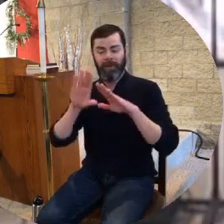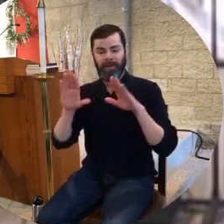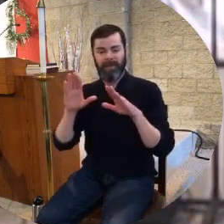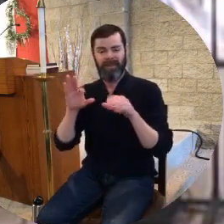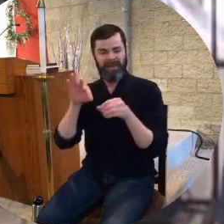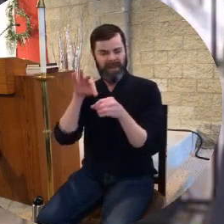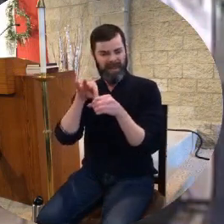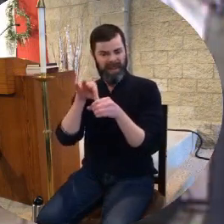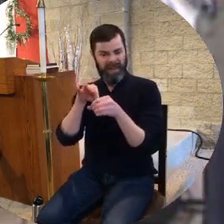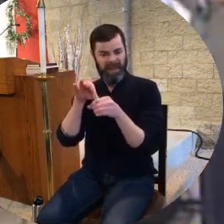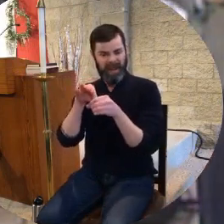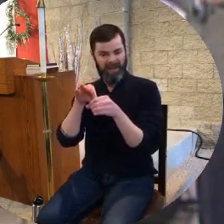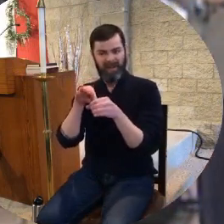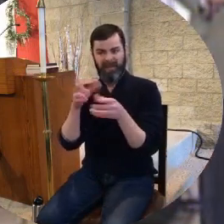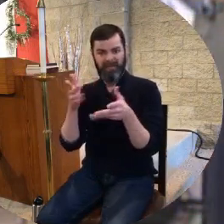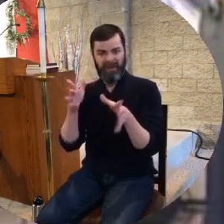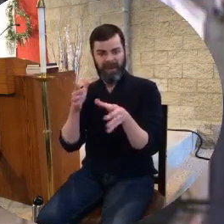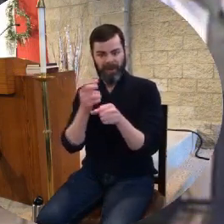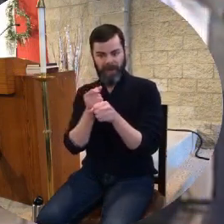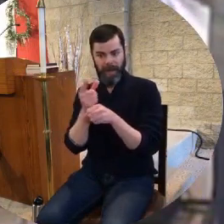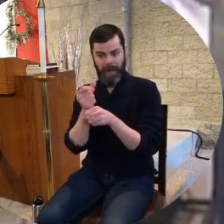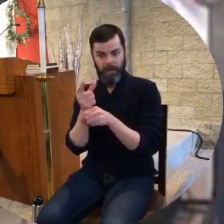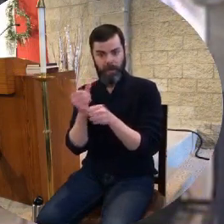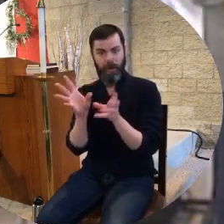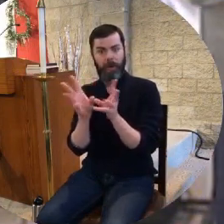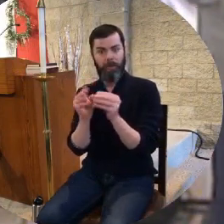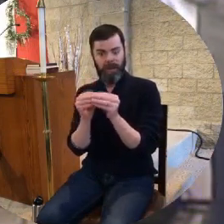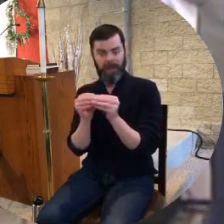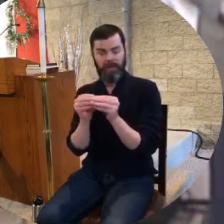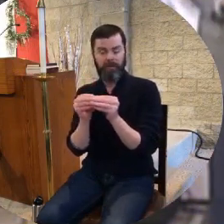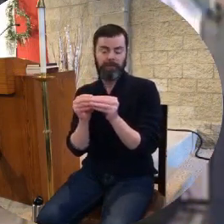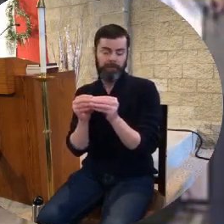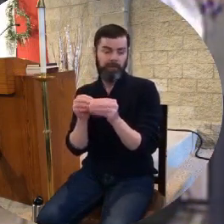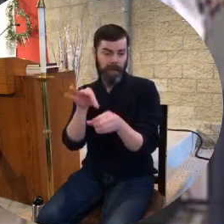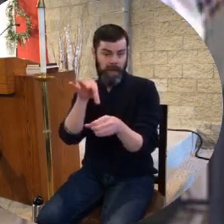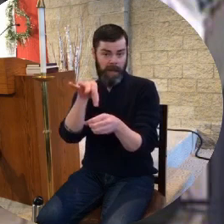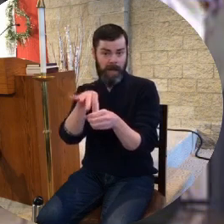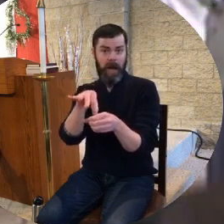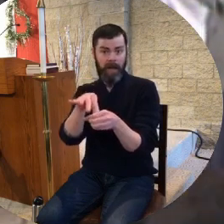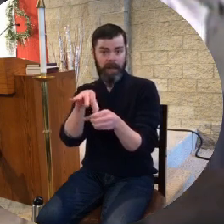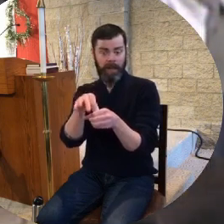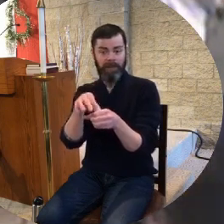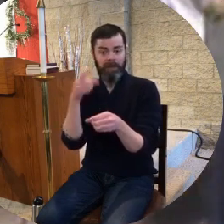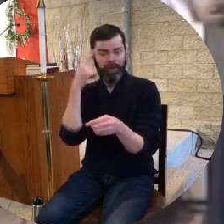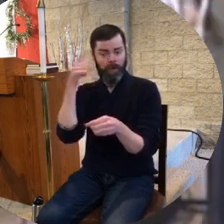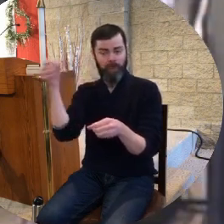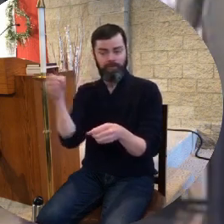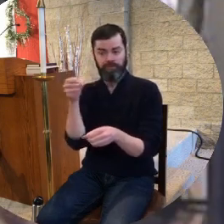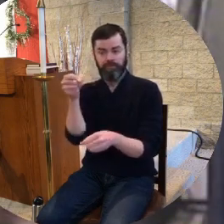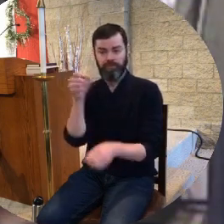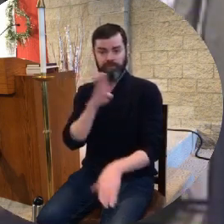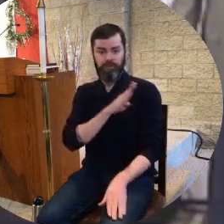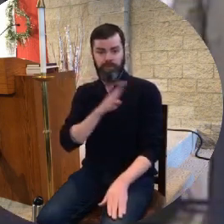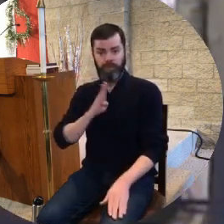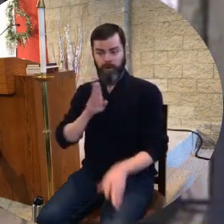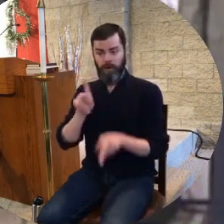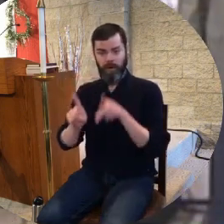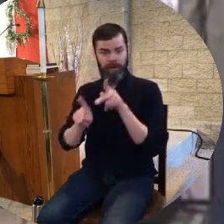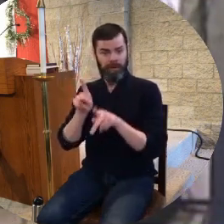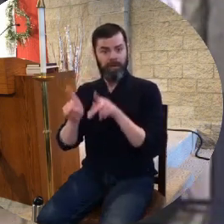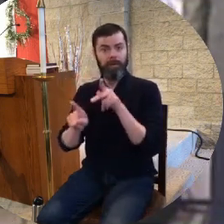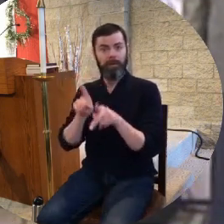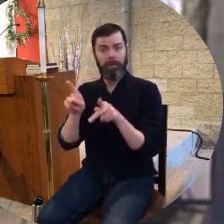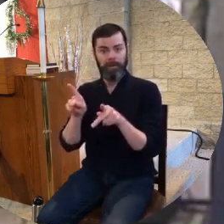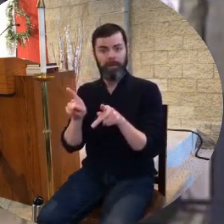Last Sunday afternoon, we had our annual meeting, and we had our election of the Board of Trustees, and the board has met, and they've